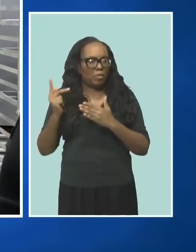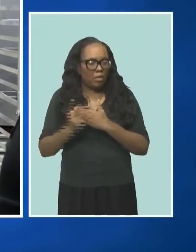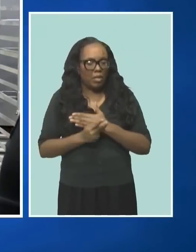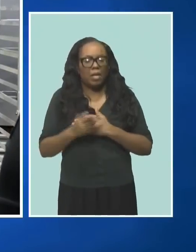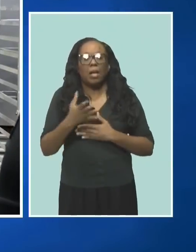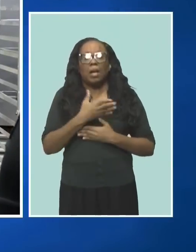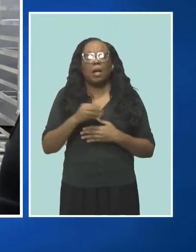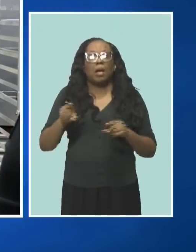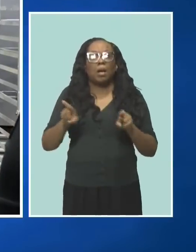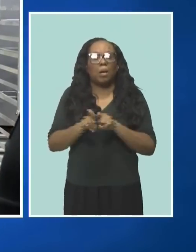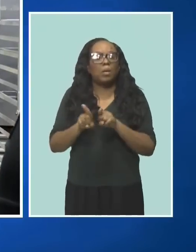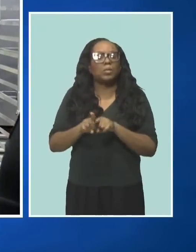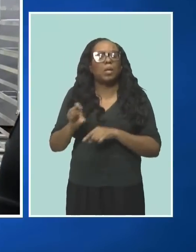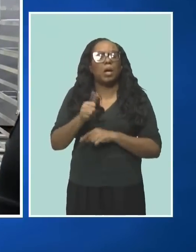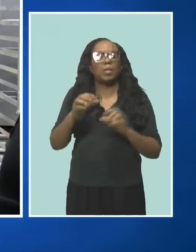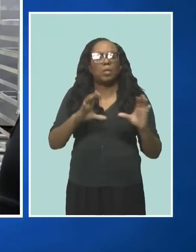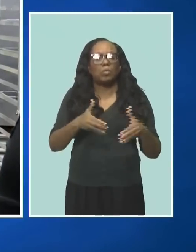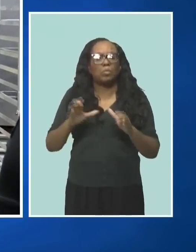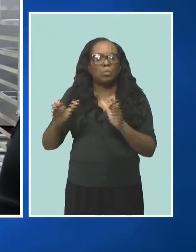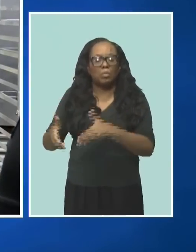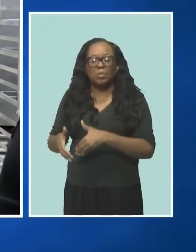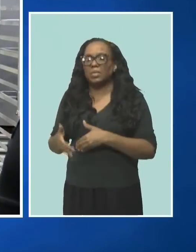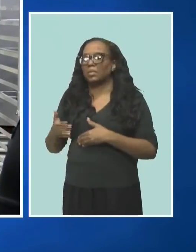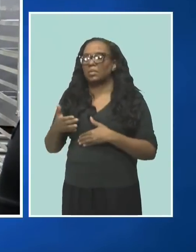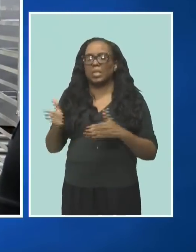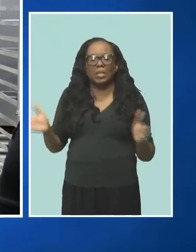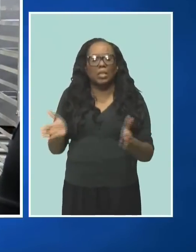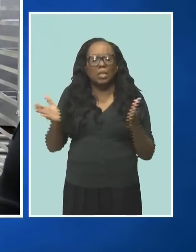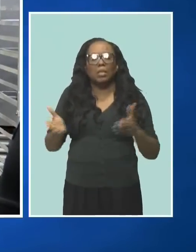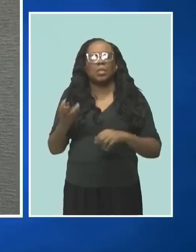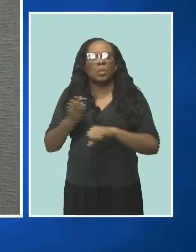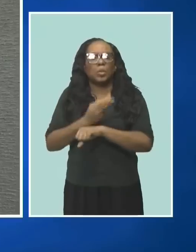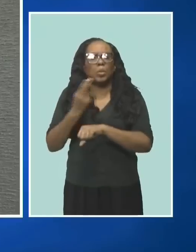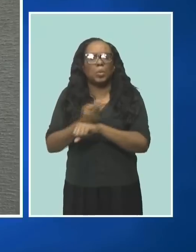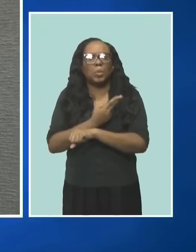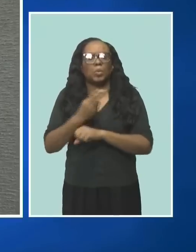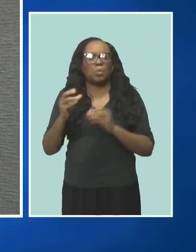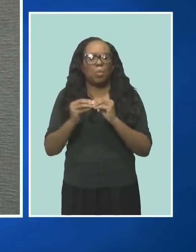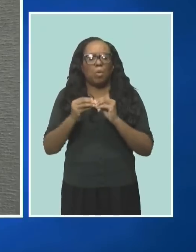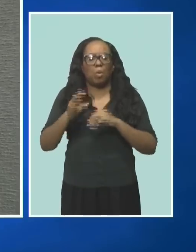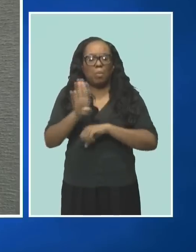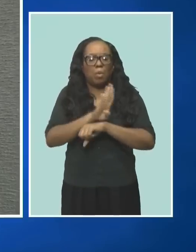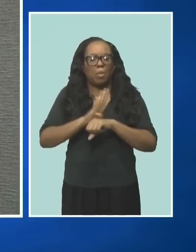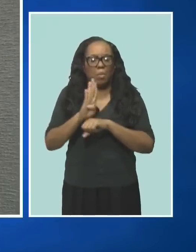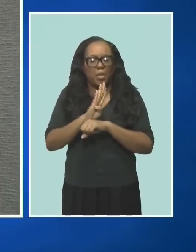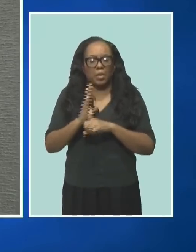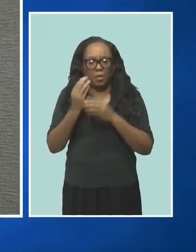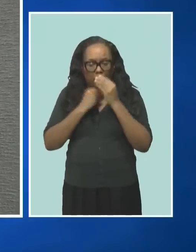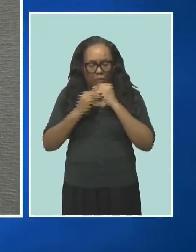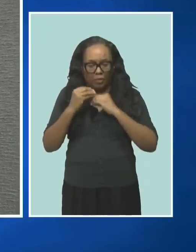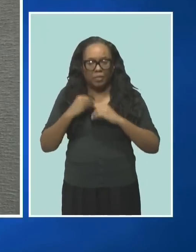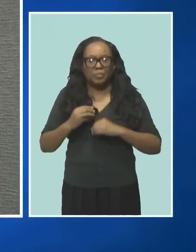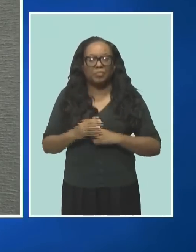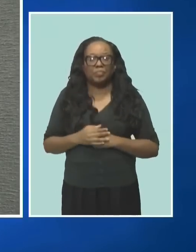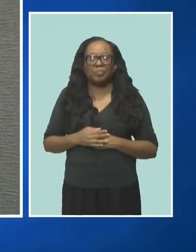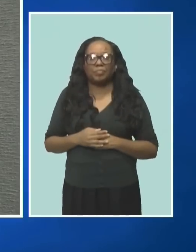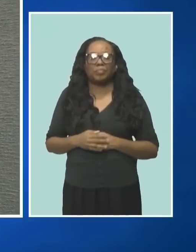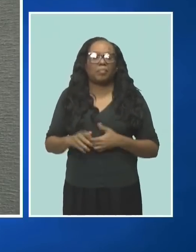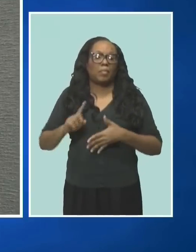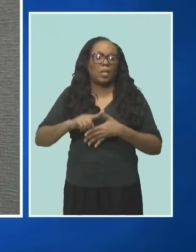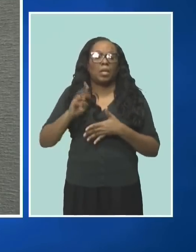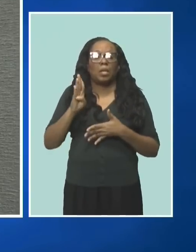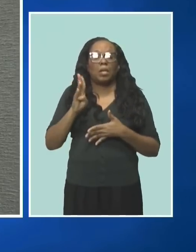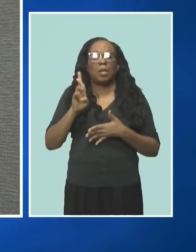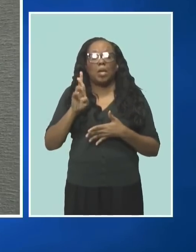Youth Advanced Corps, to use more local produce. A lot of things locally are coming around. Down that line, the breadfruits is being